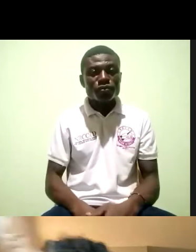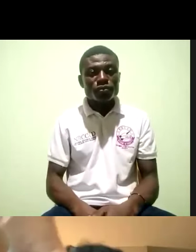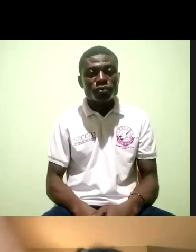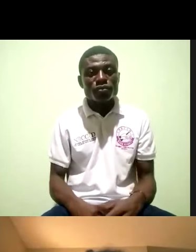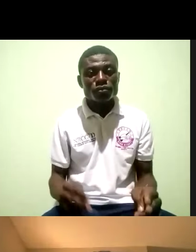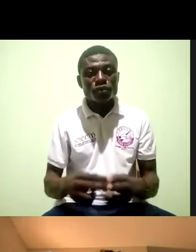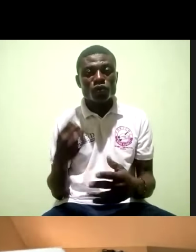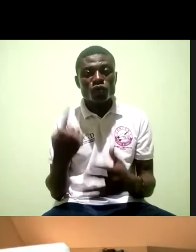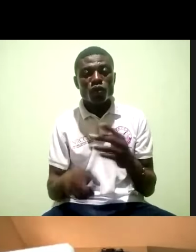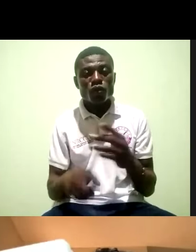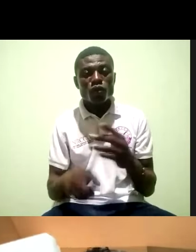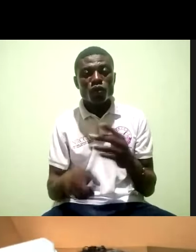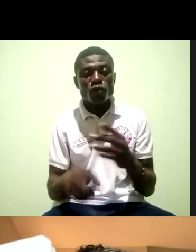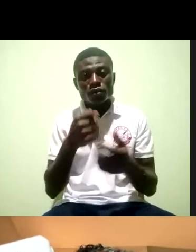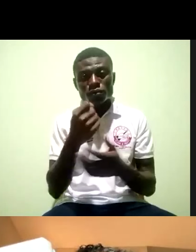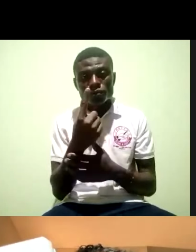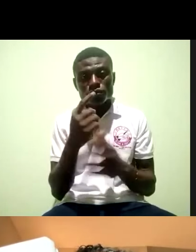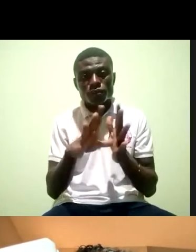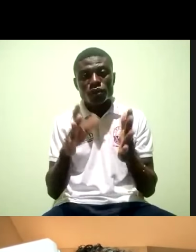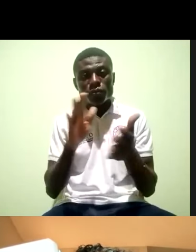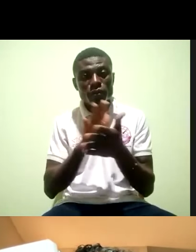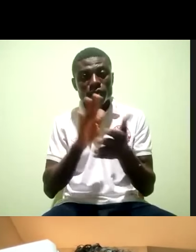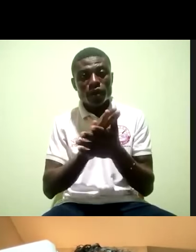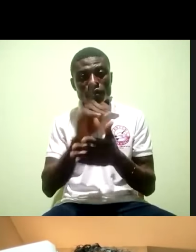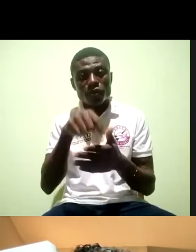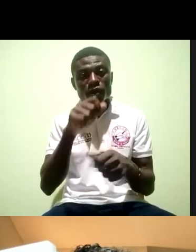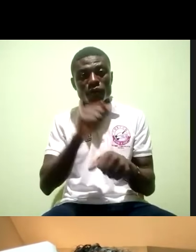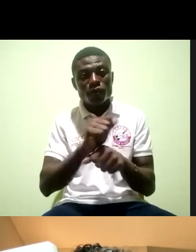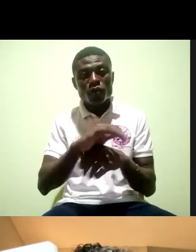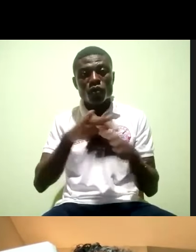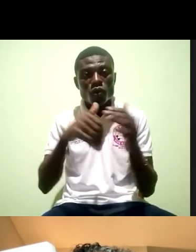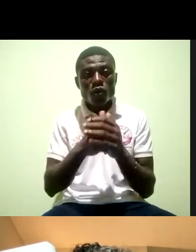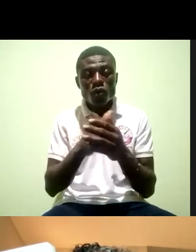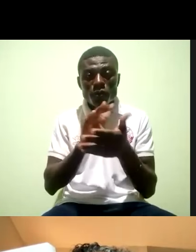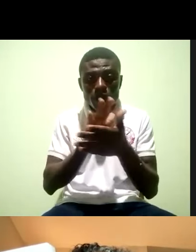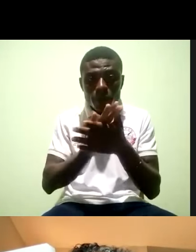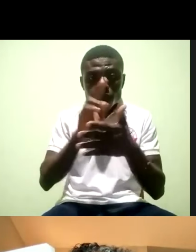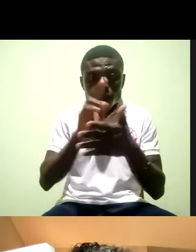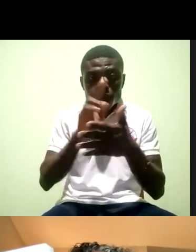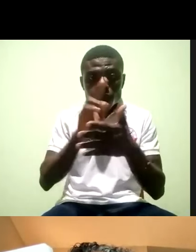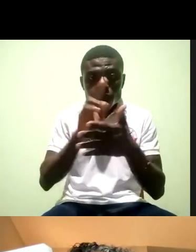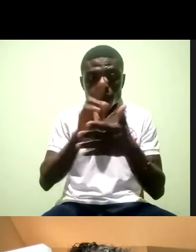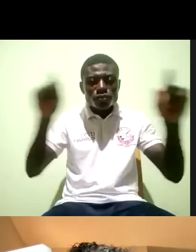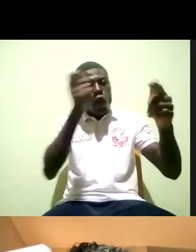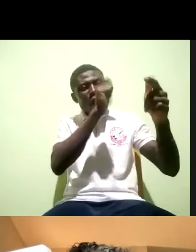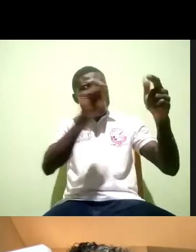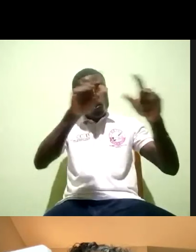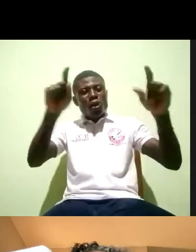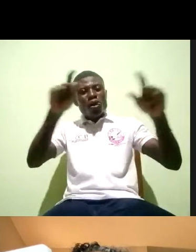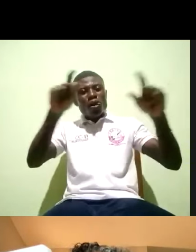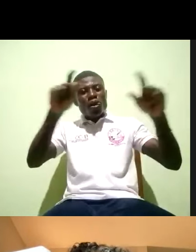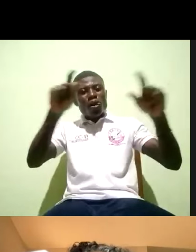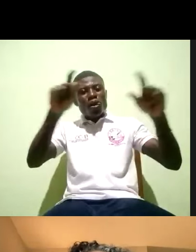keep a blank sheet of paper and go over one line at a time so that the child can read